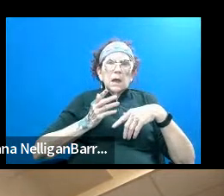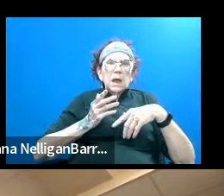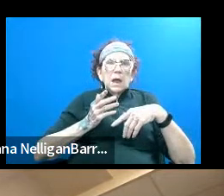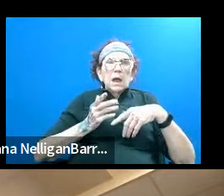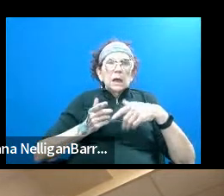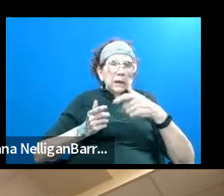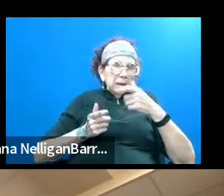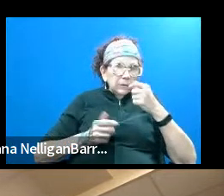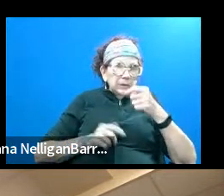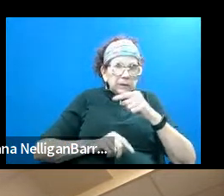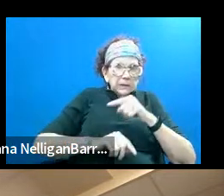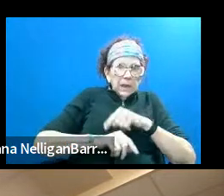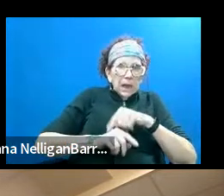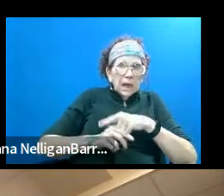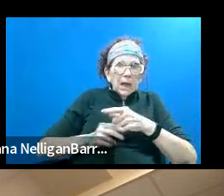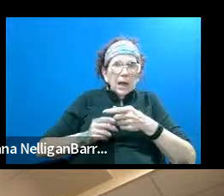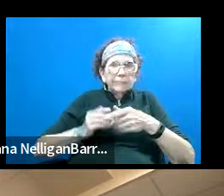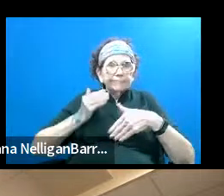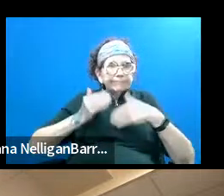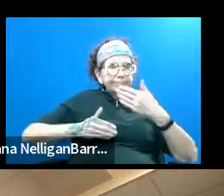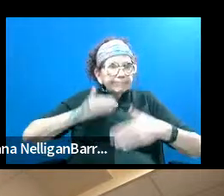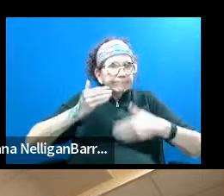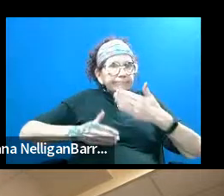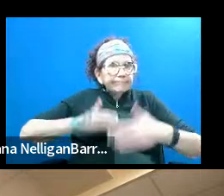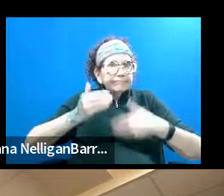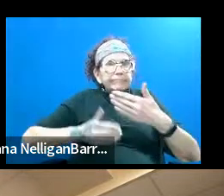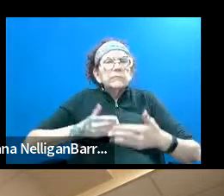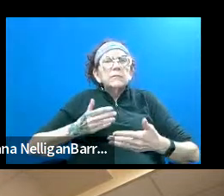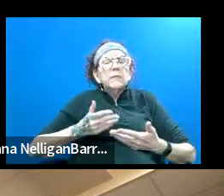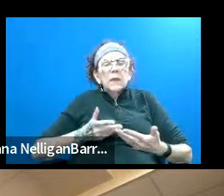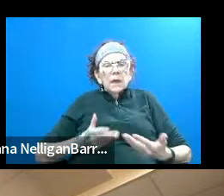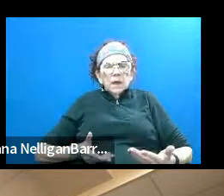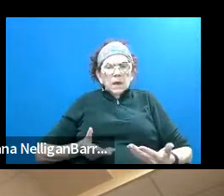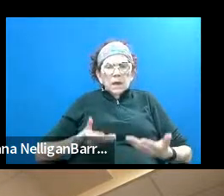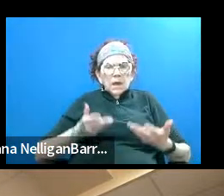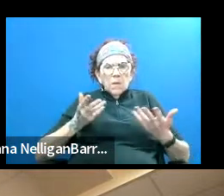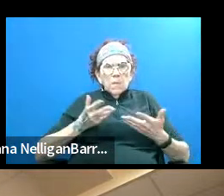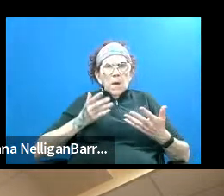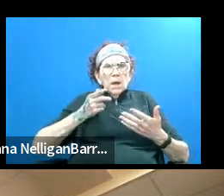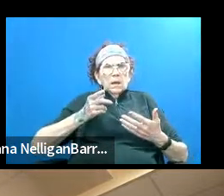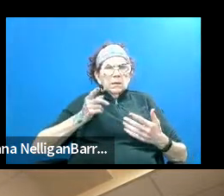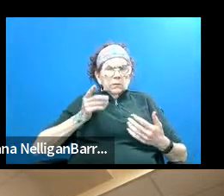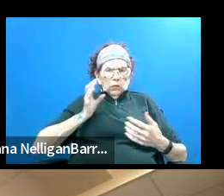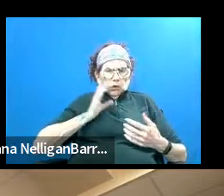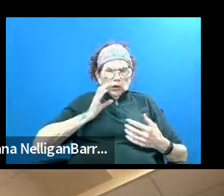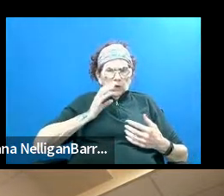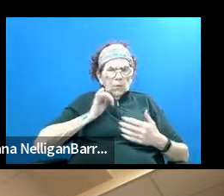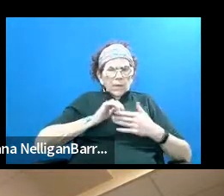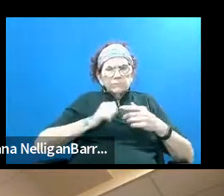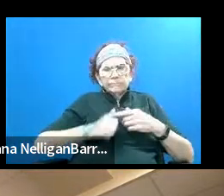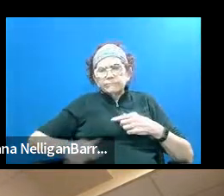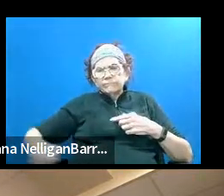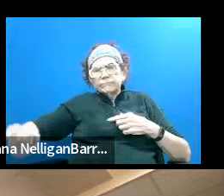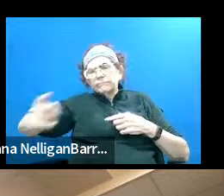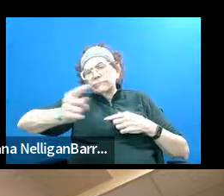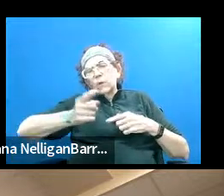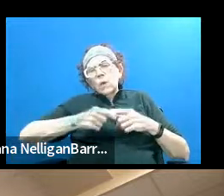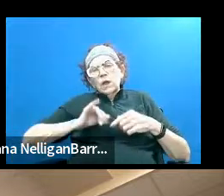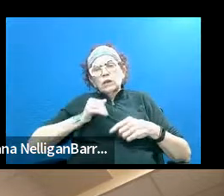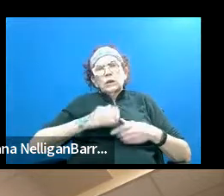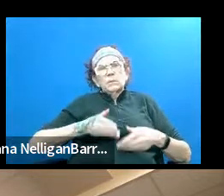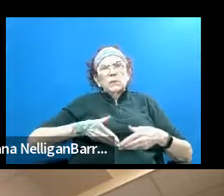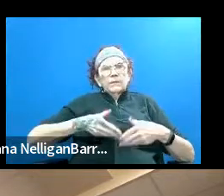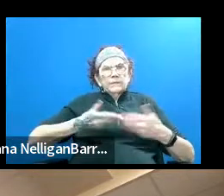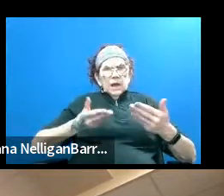urgency, what is it that you're looking for that's beyond the scope that Jim had provided? Jim actually made